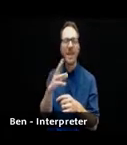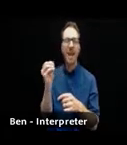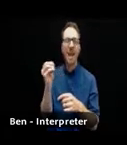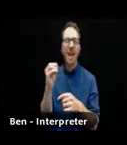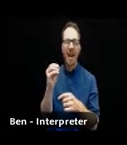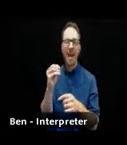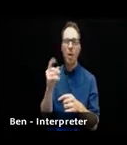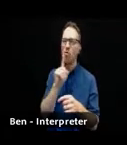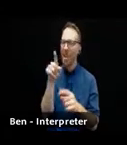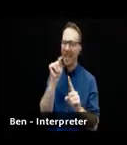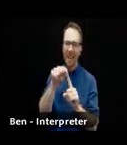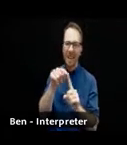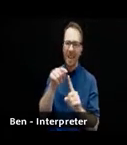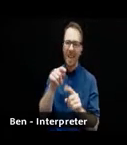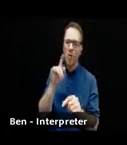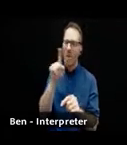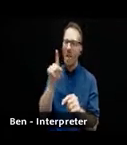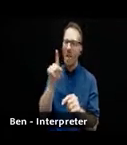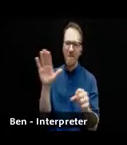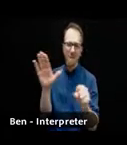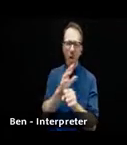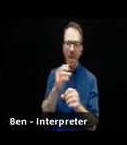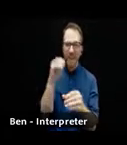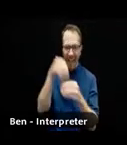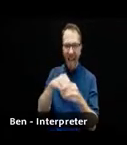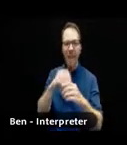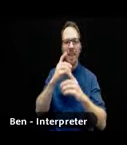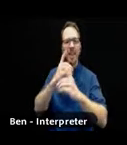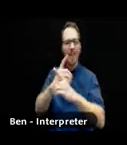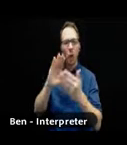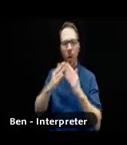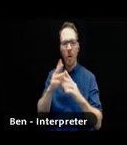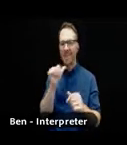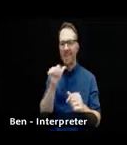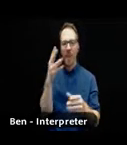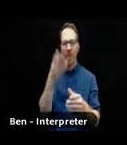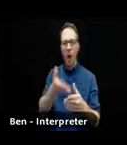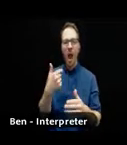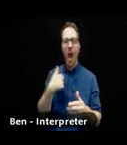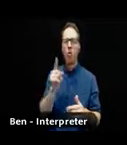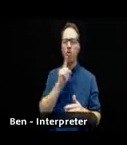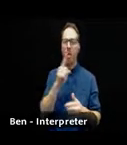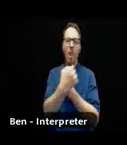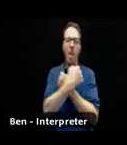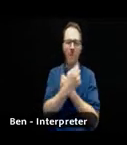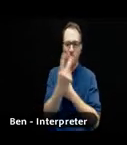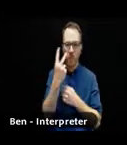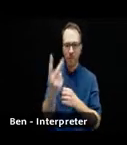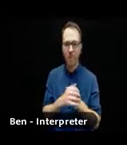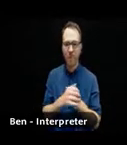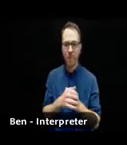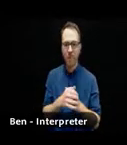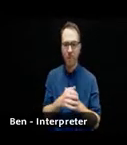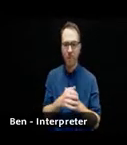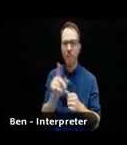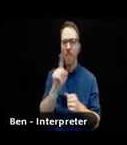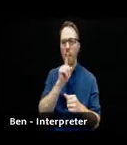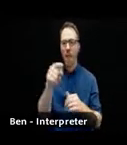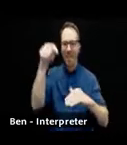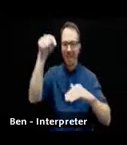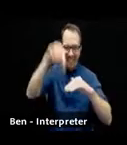was fully embraced inside the defense community as well. And I would really love to see a really deep